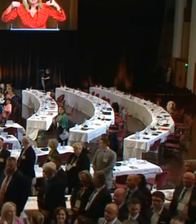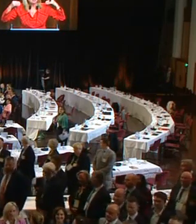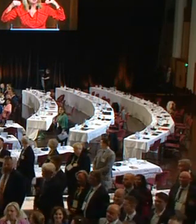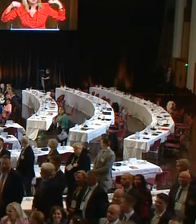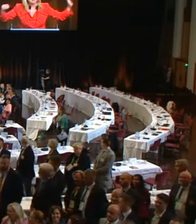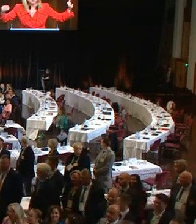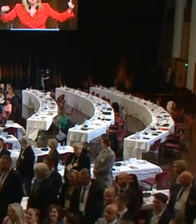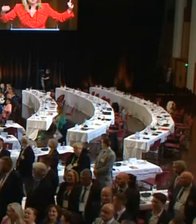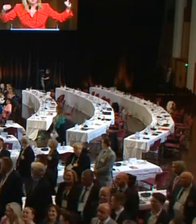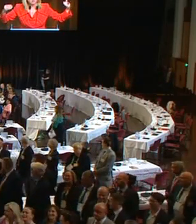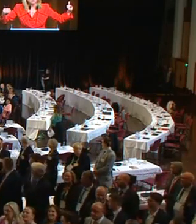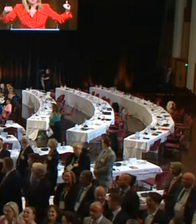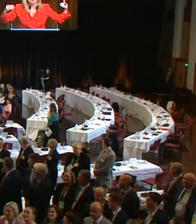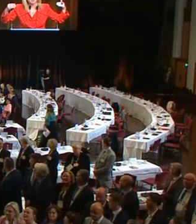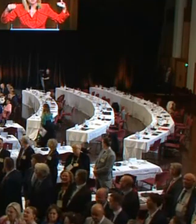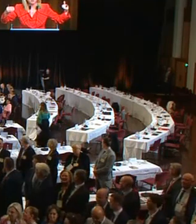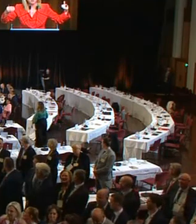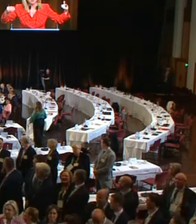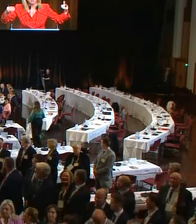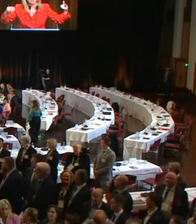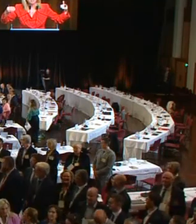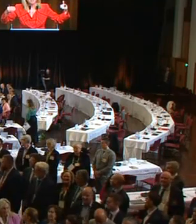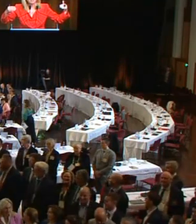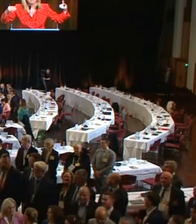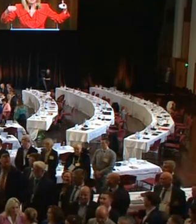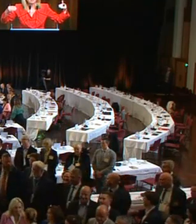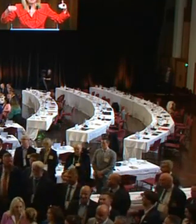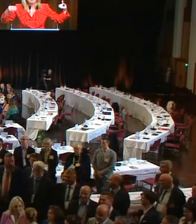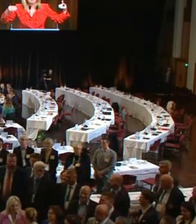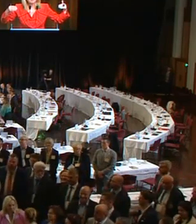I have two more rows to join you